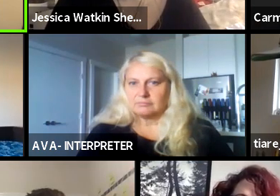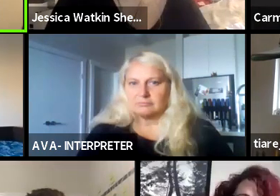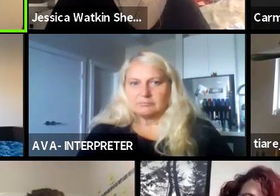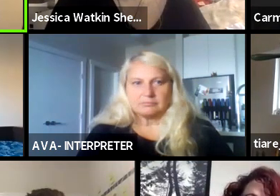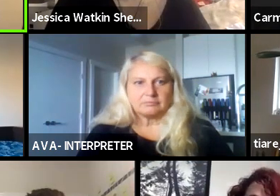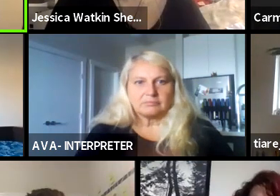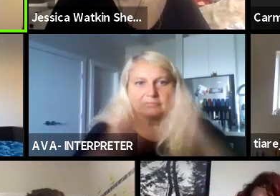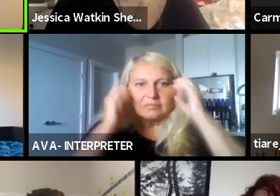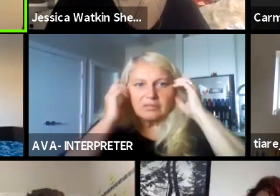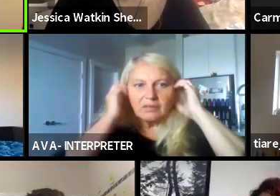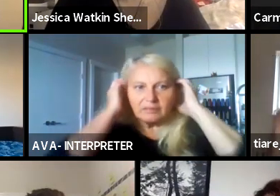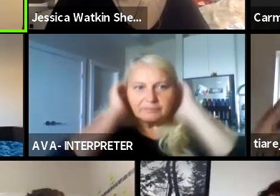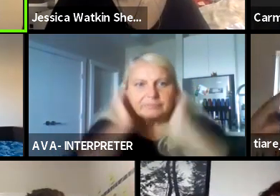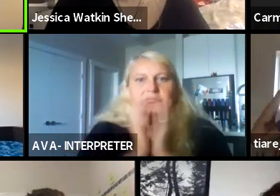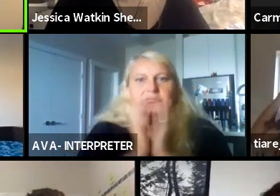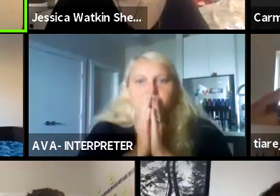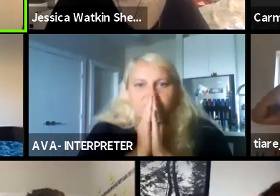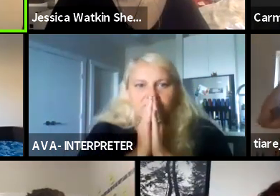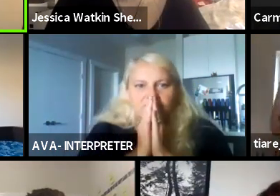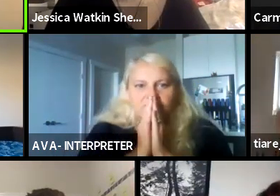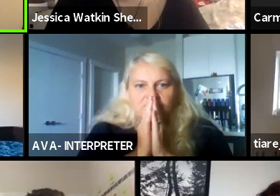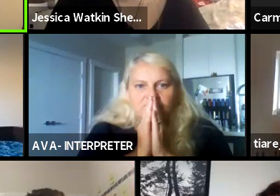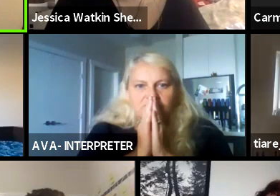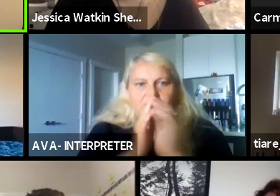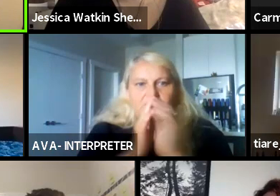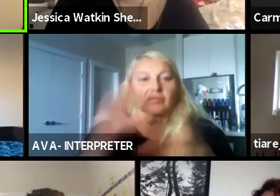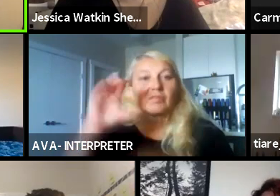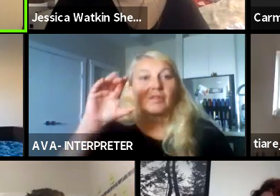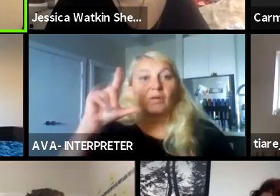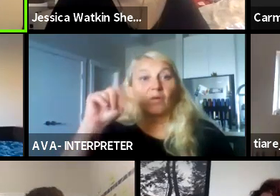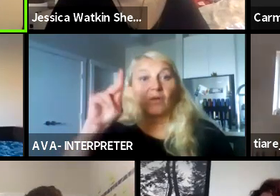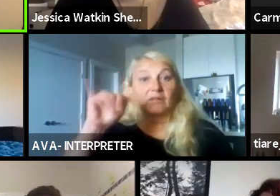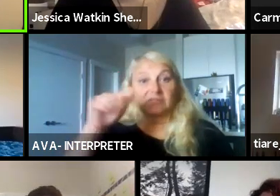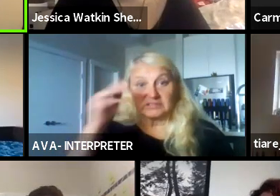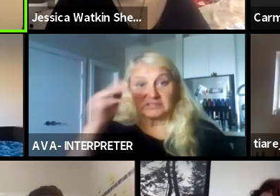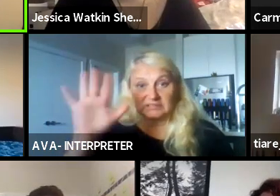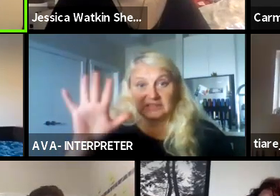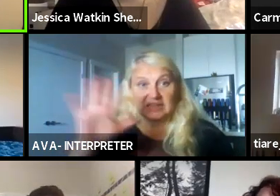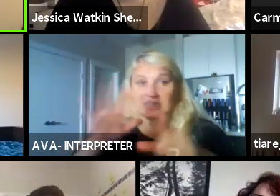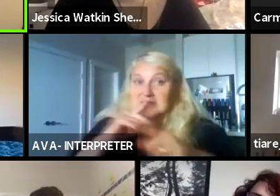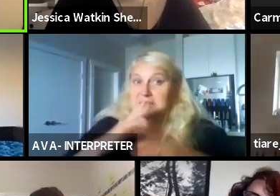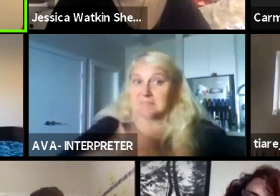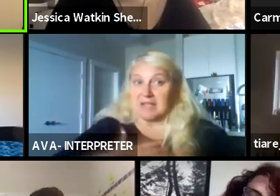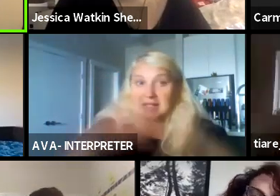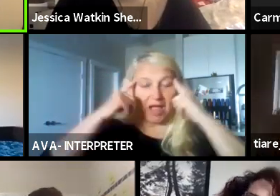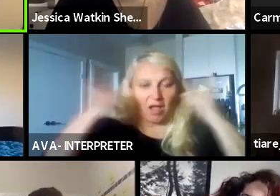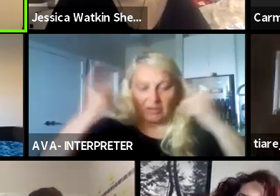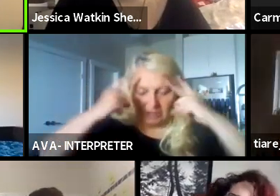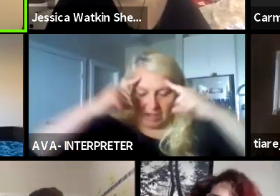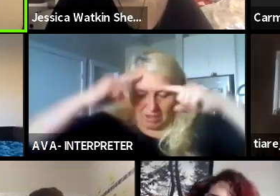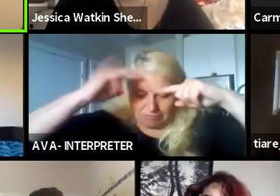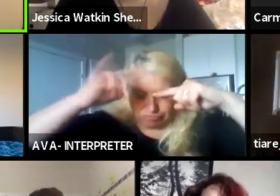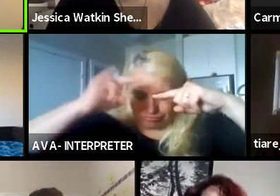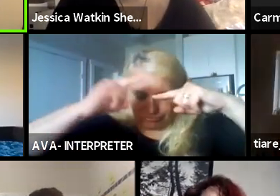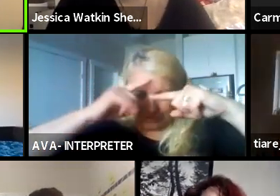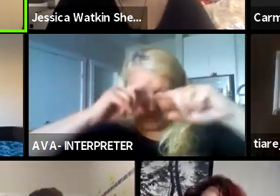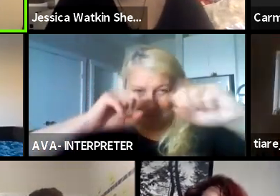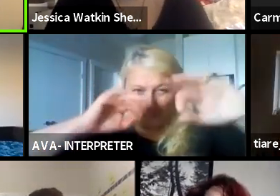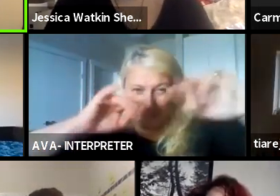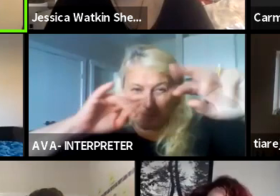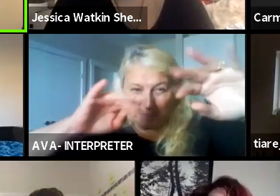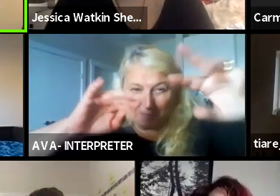My brain processes so quickly, so it is an extreme effort for me to hold and create space for others to